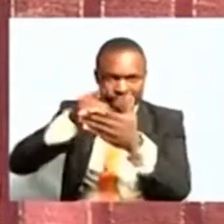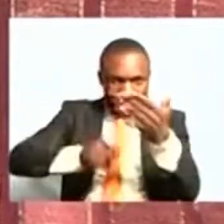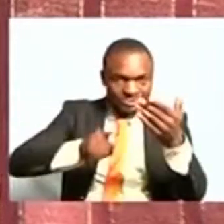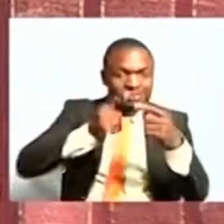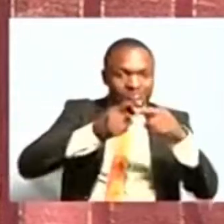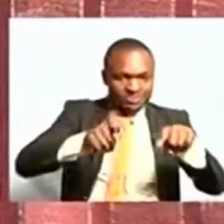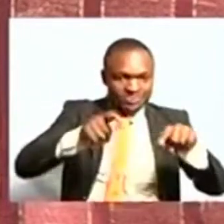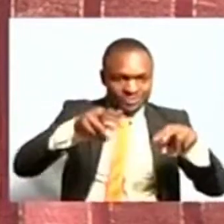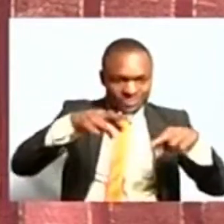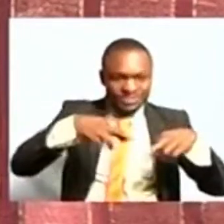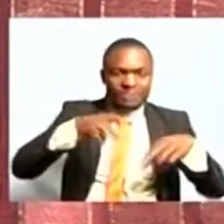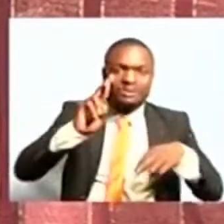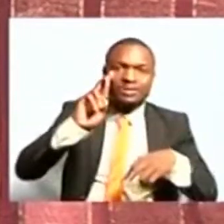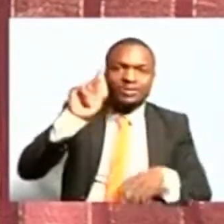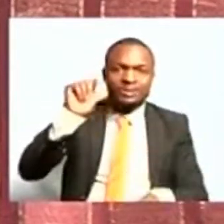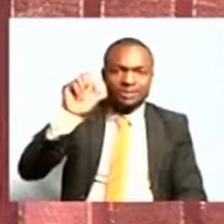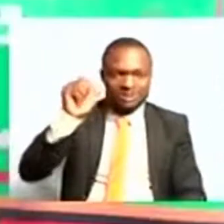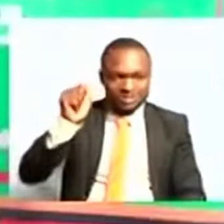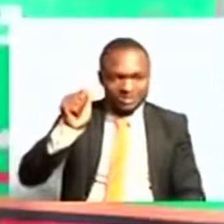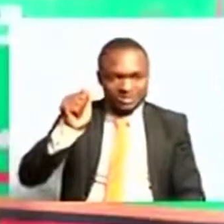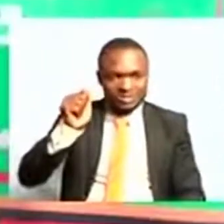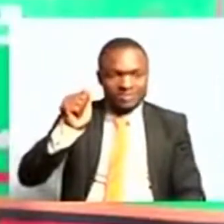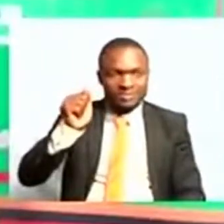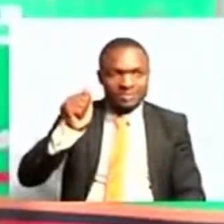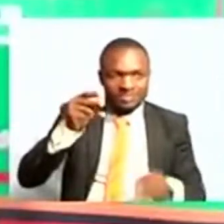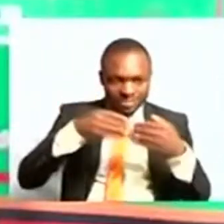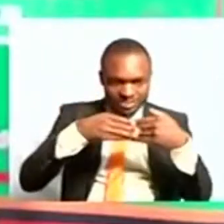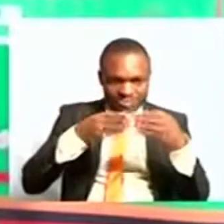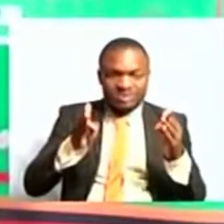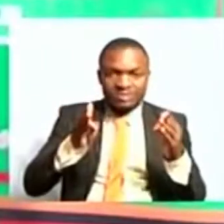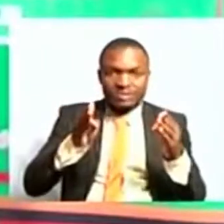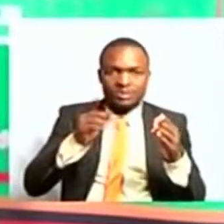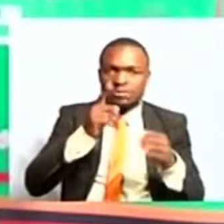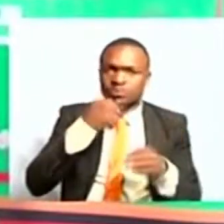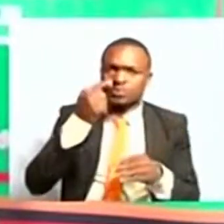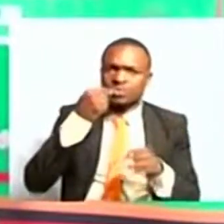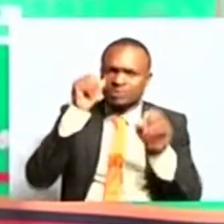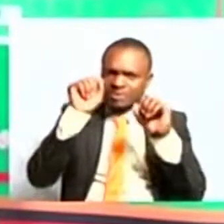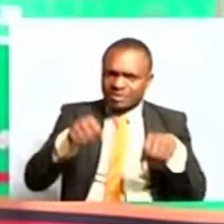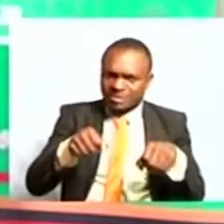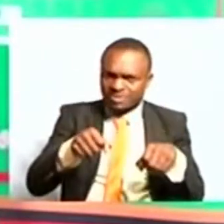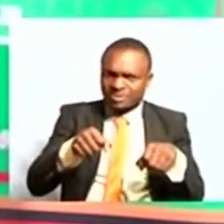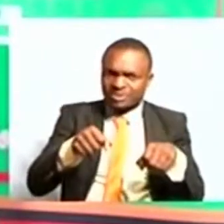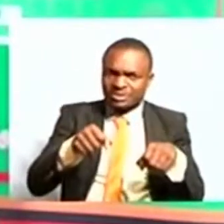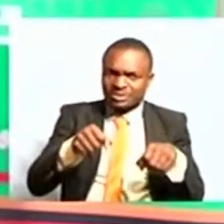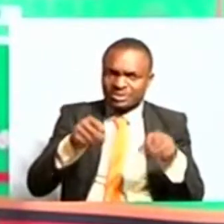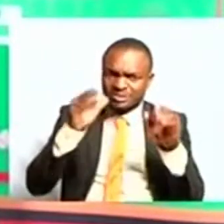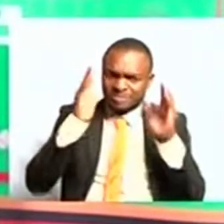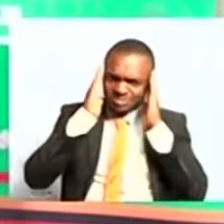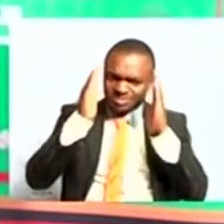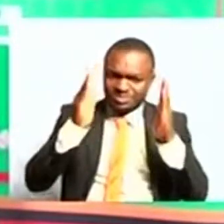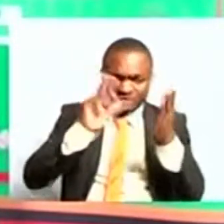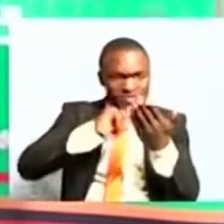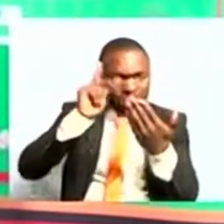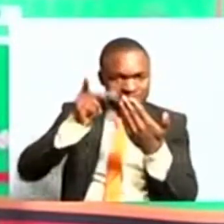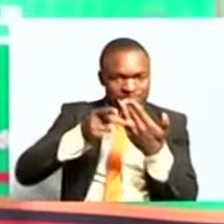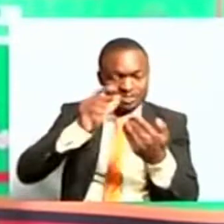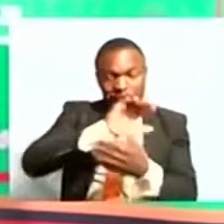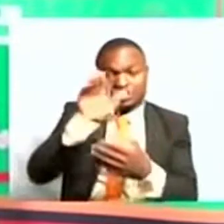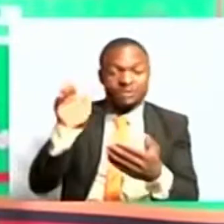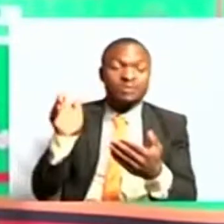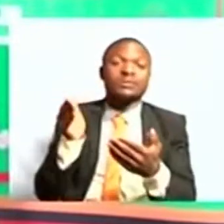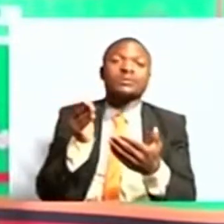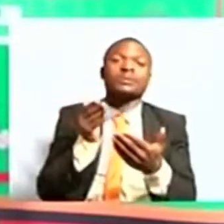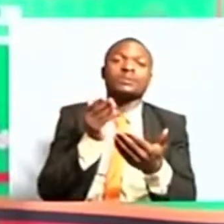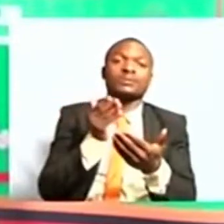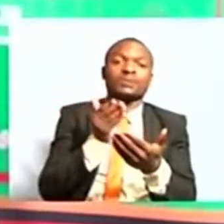by the Road Transport and Safety Agency. Right. It's just an open event. Who's eligible to attend the event? We are all affected